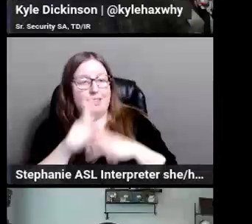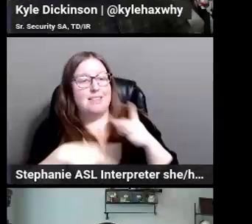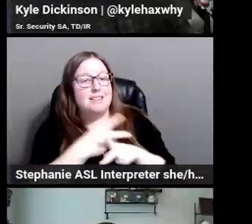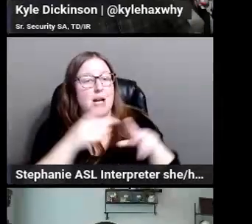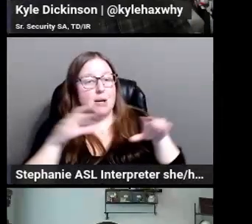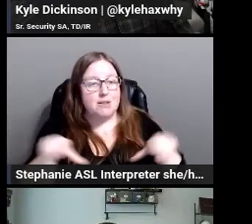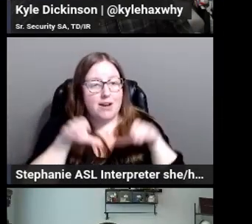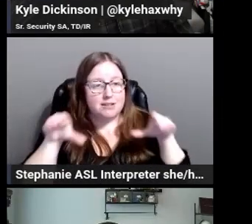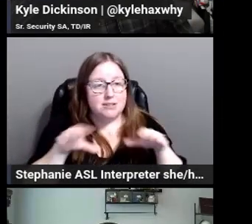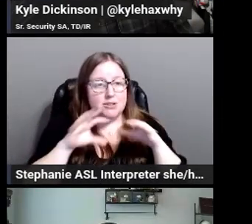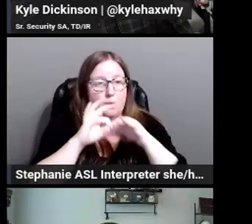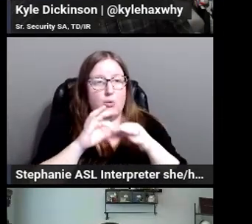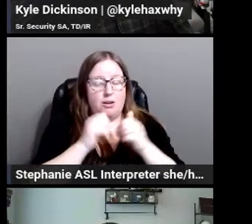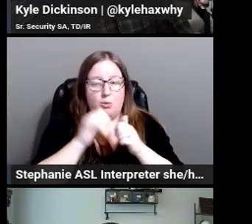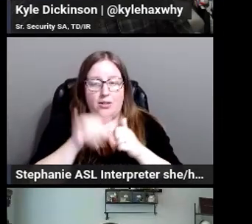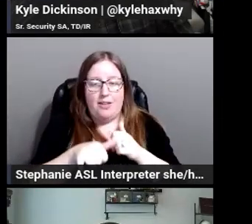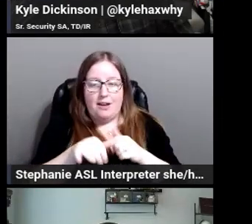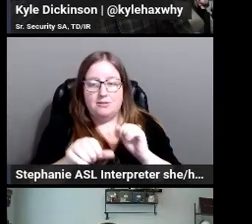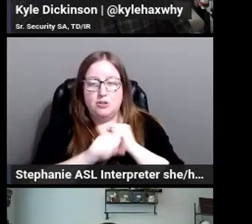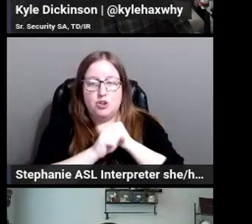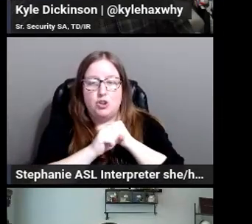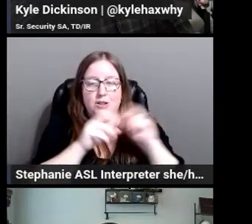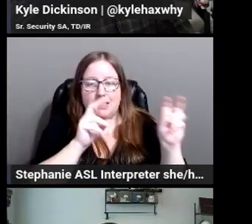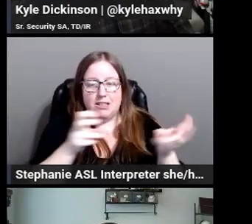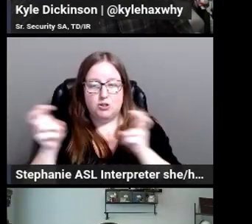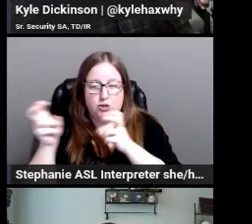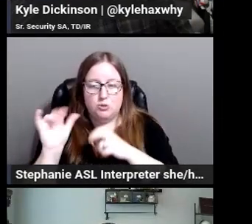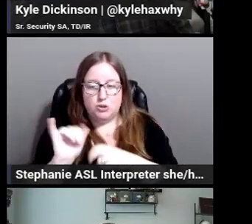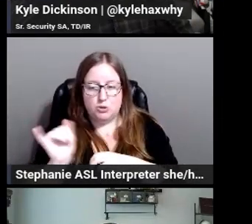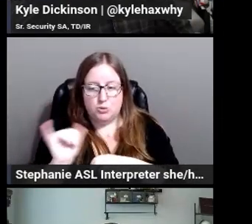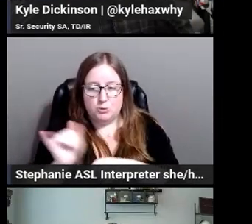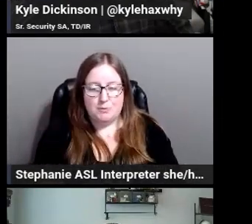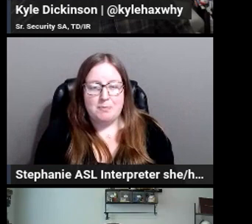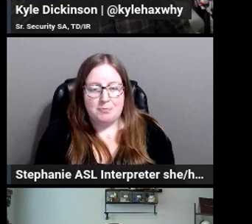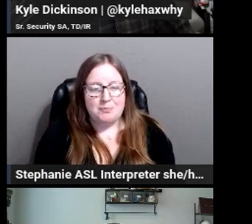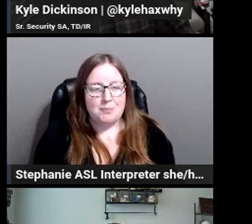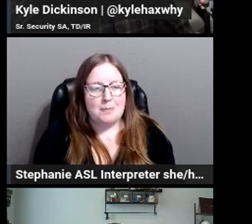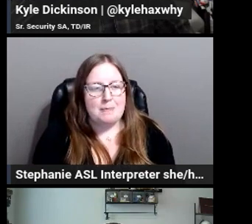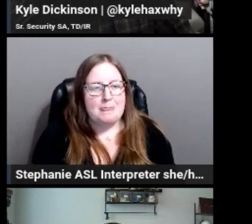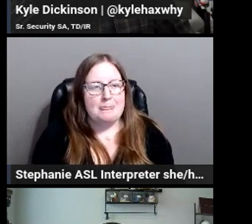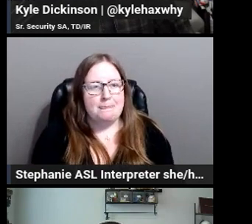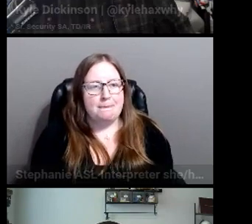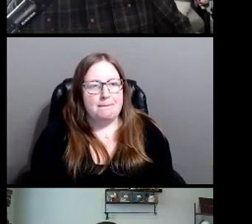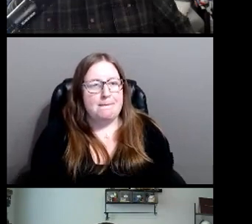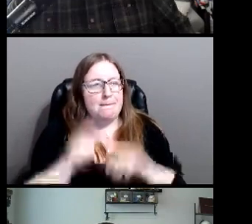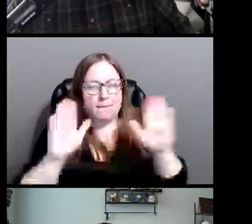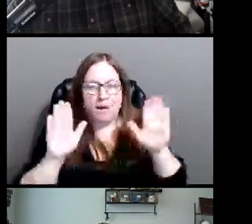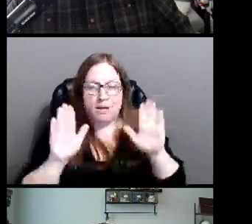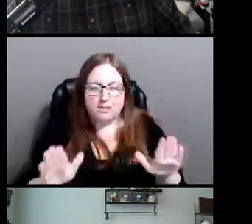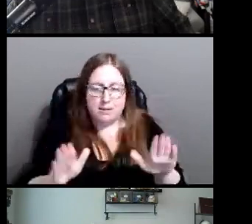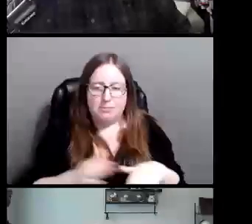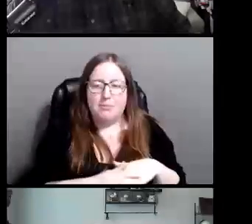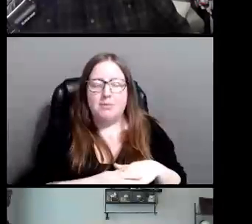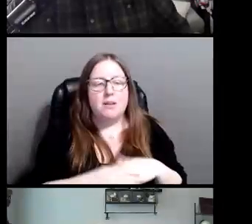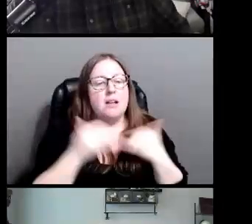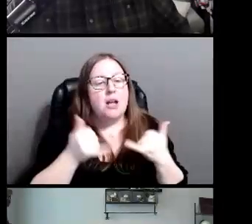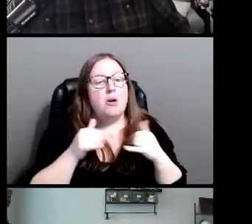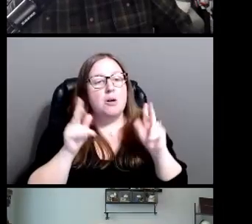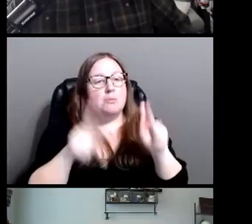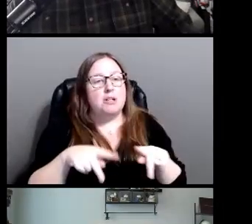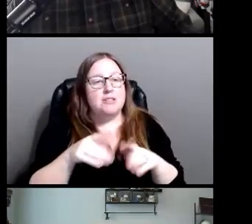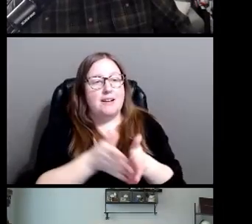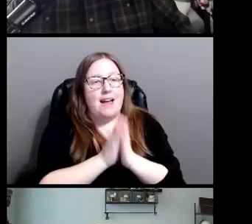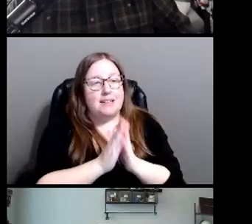even associated with this security issue in this environment. Awesome. And now someone asked, does it work